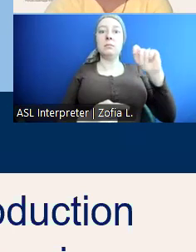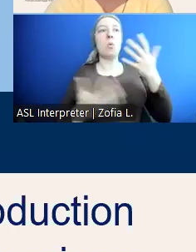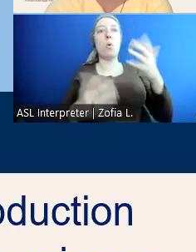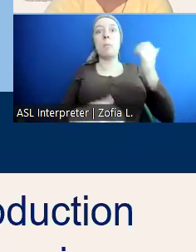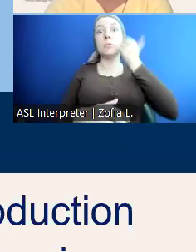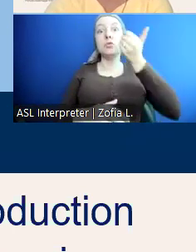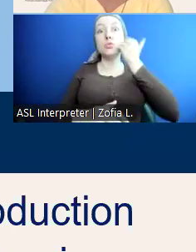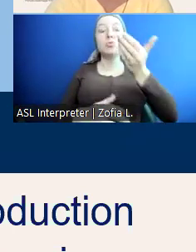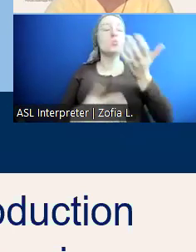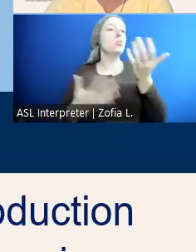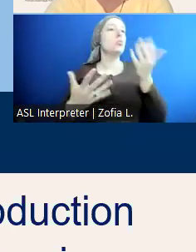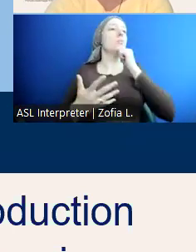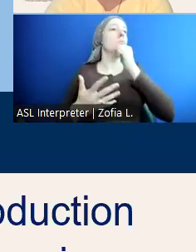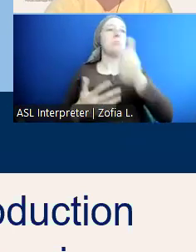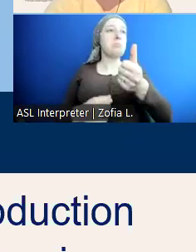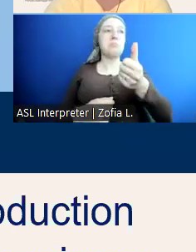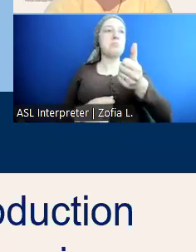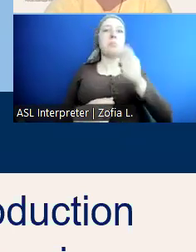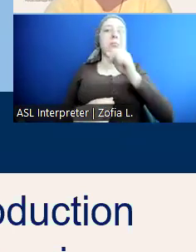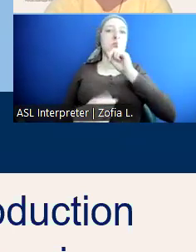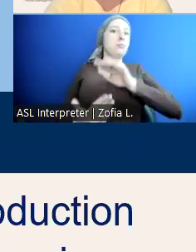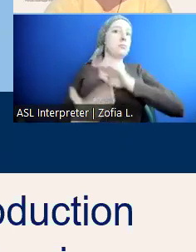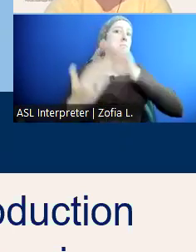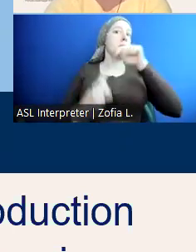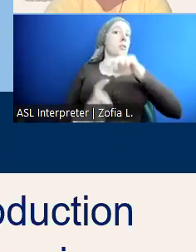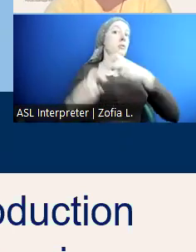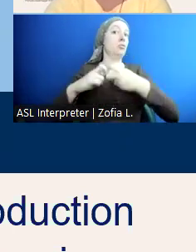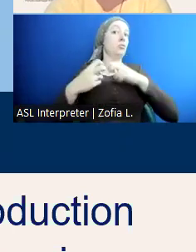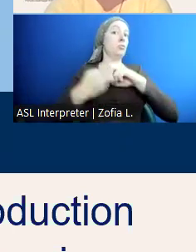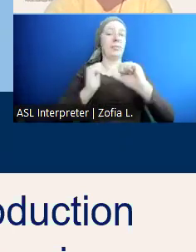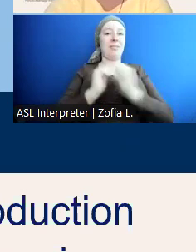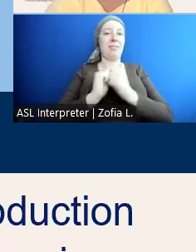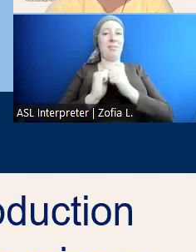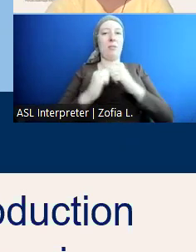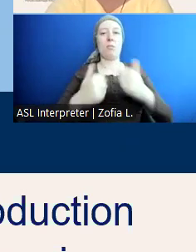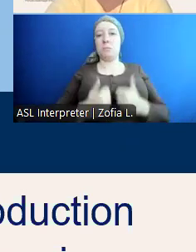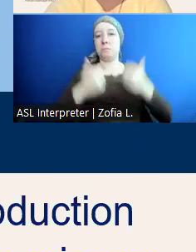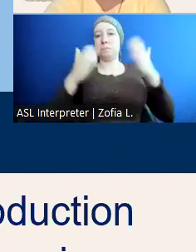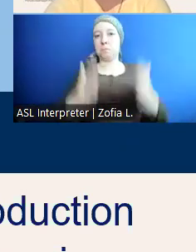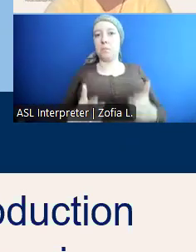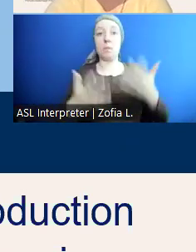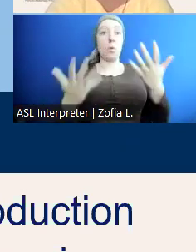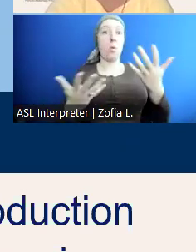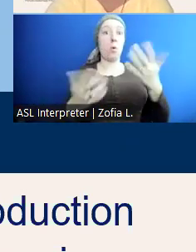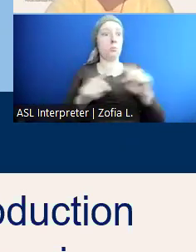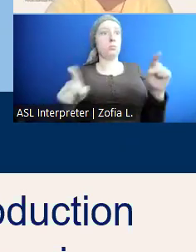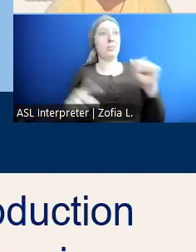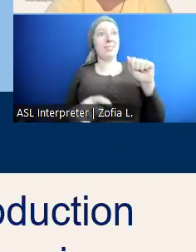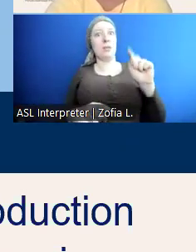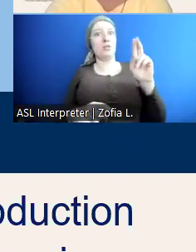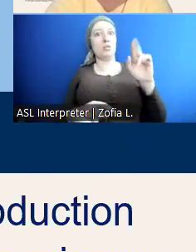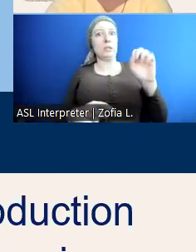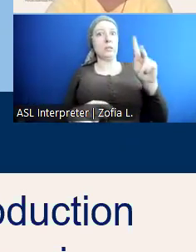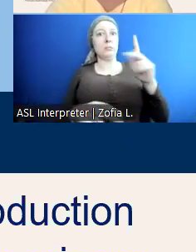prostitution. And they do not necessarily address this issue in the way that survivors or those at risk are naming